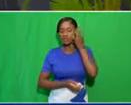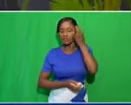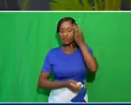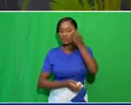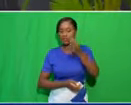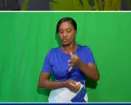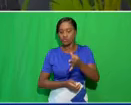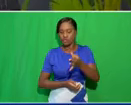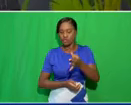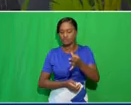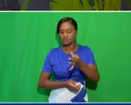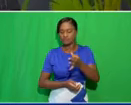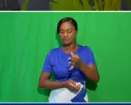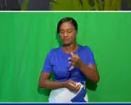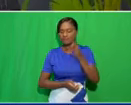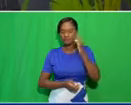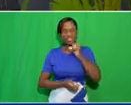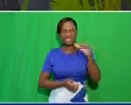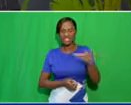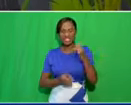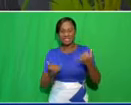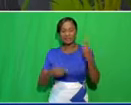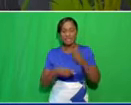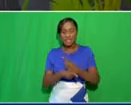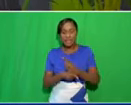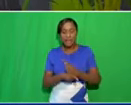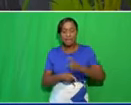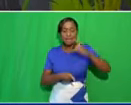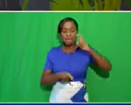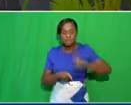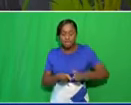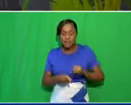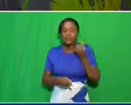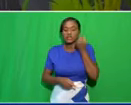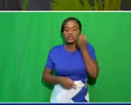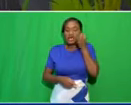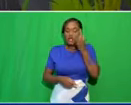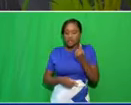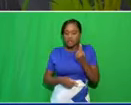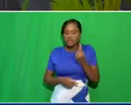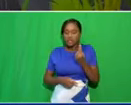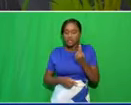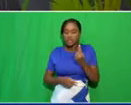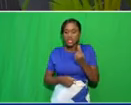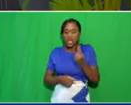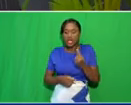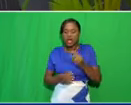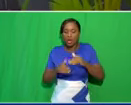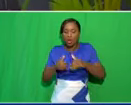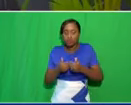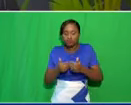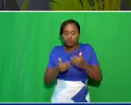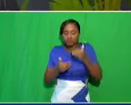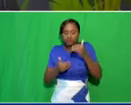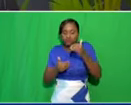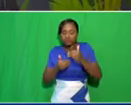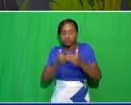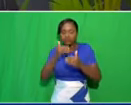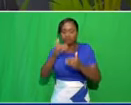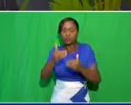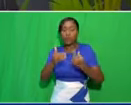the future is not like today. You must be present in yourself to be able to move forward. And so we need